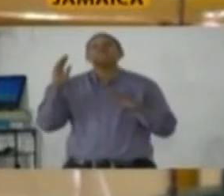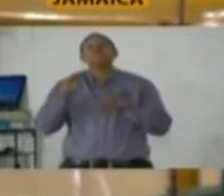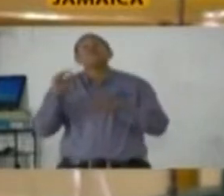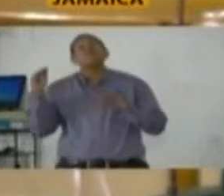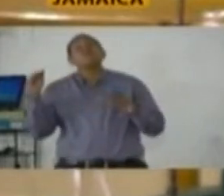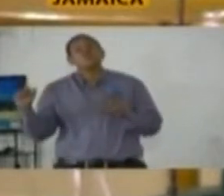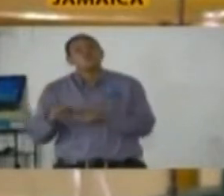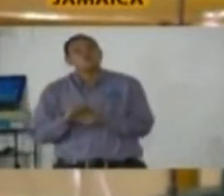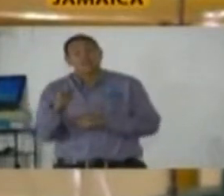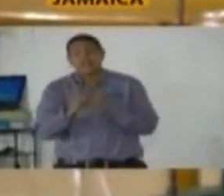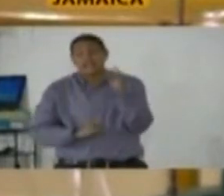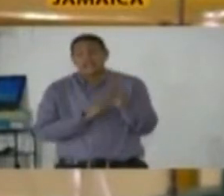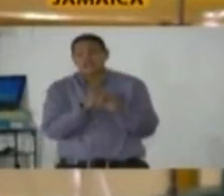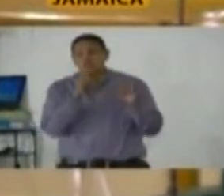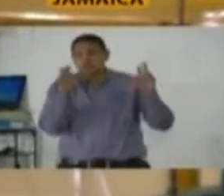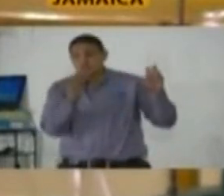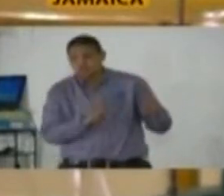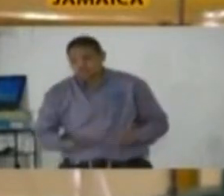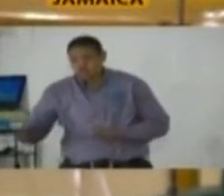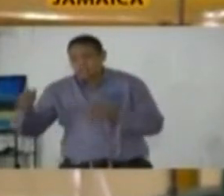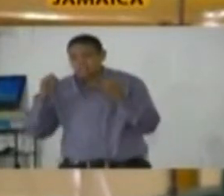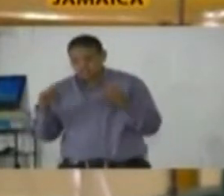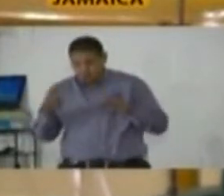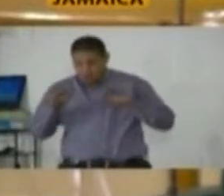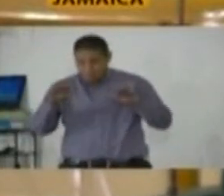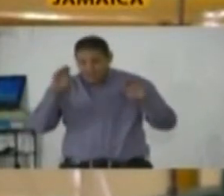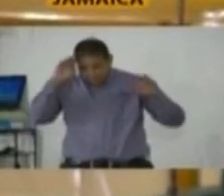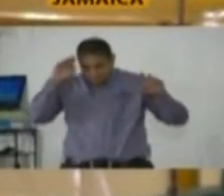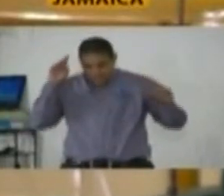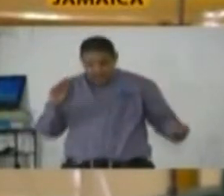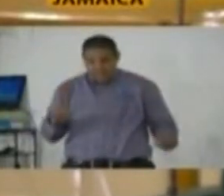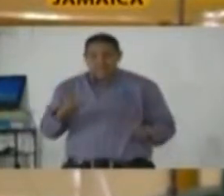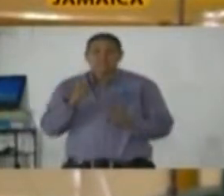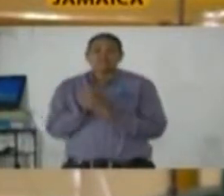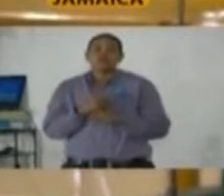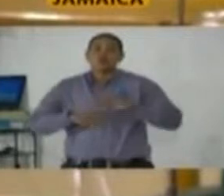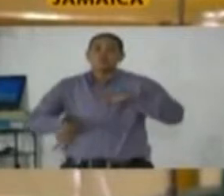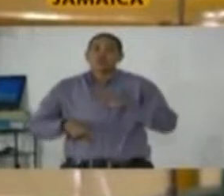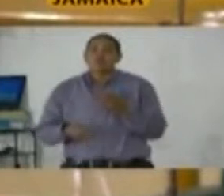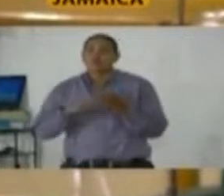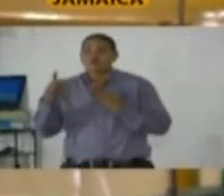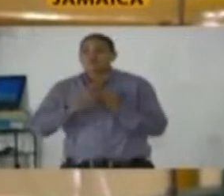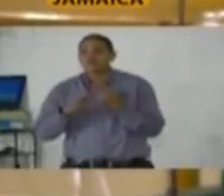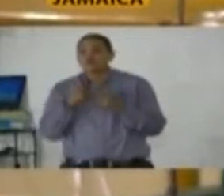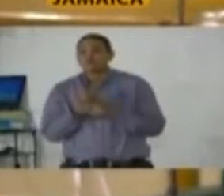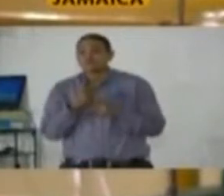institutions have transitioned their Bachelor of Education primary programs to